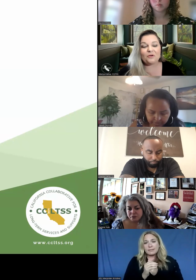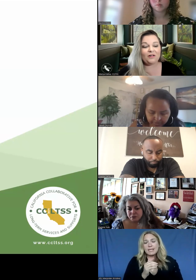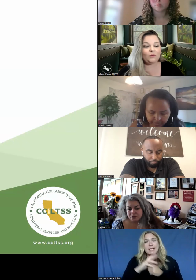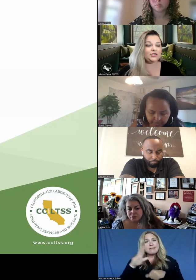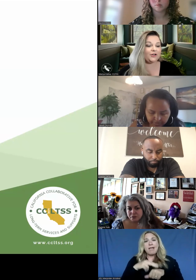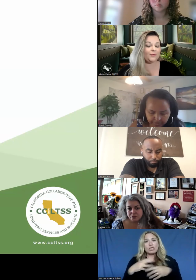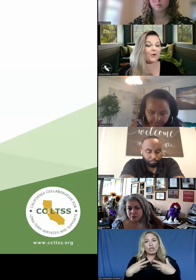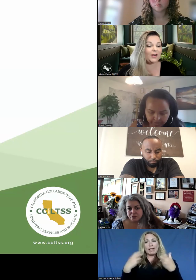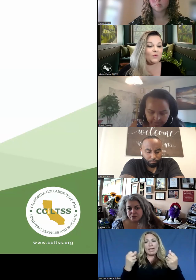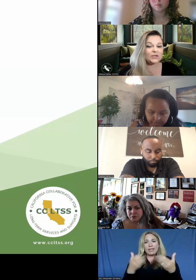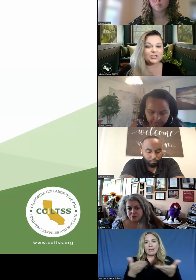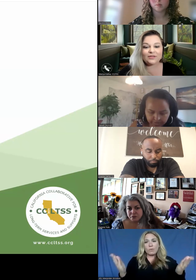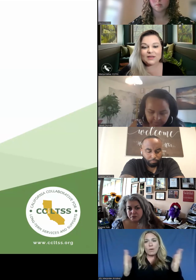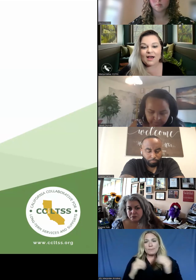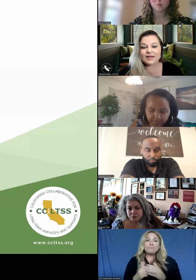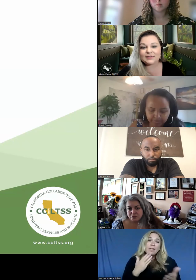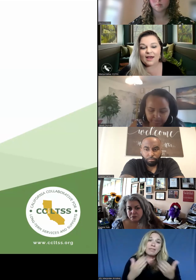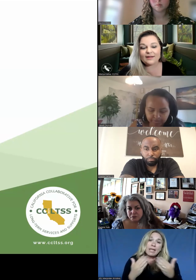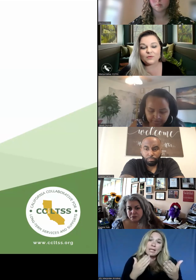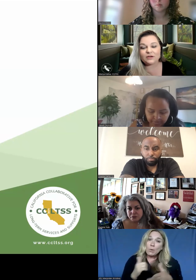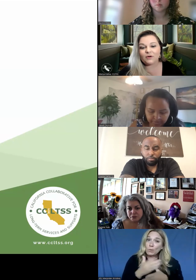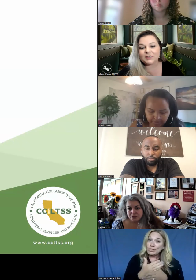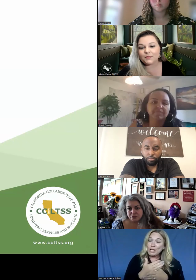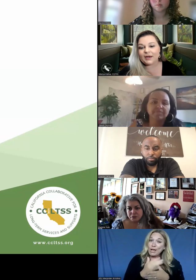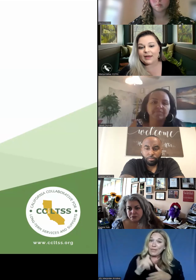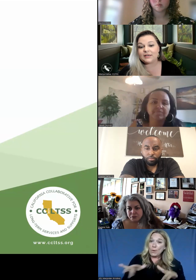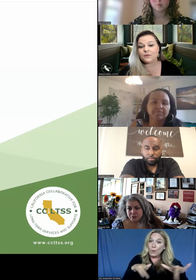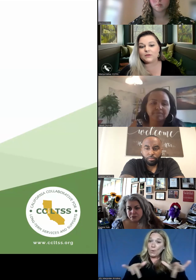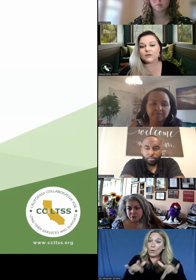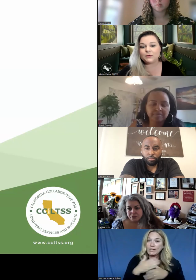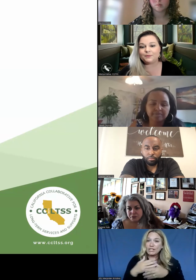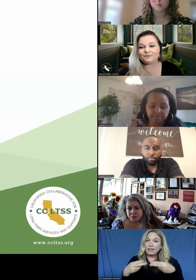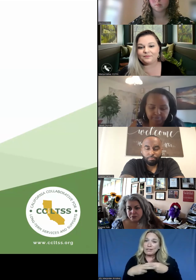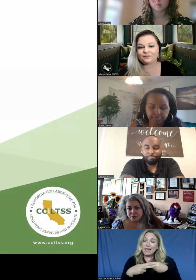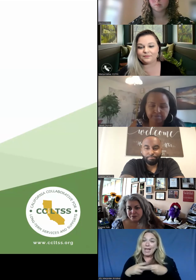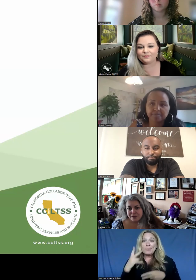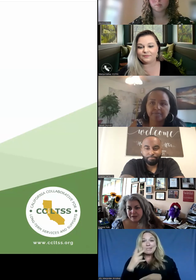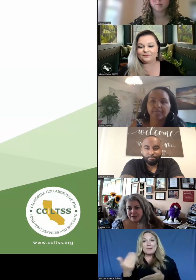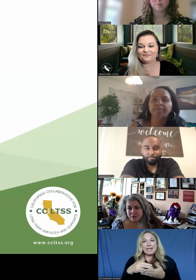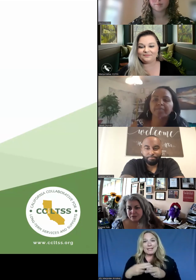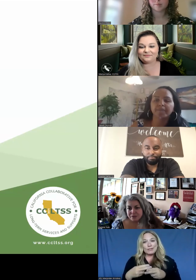everybody. We'll share the recording, we'll share the slides, and we look forward to reconnecting with you soon.